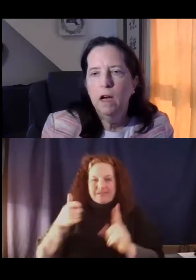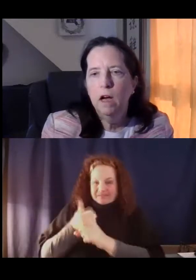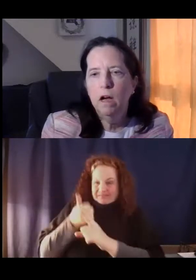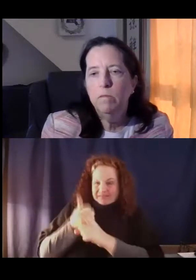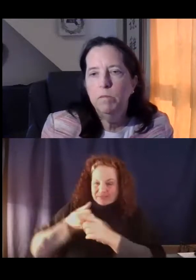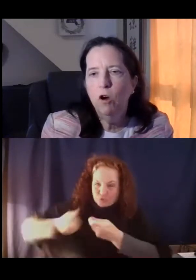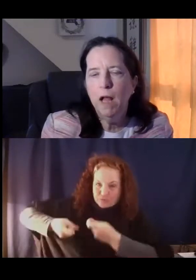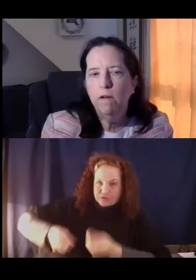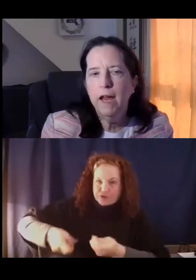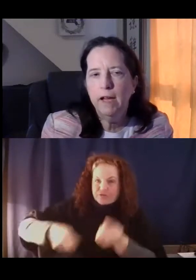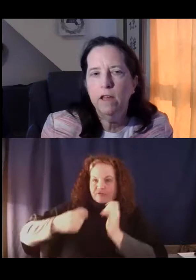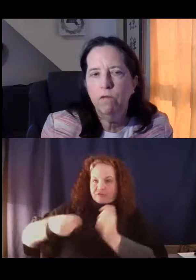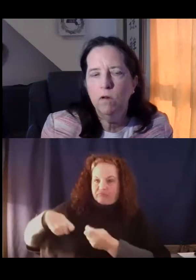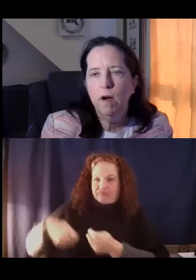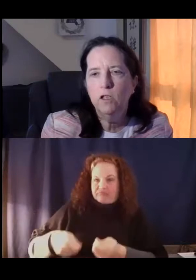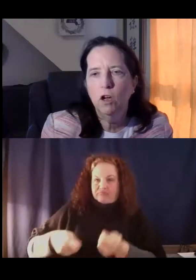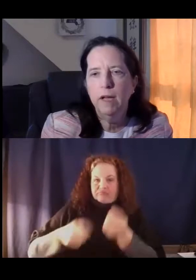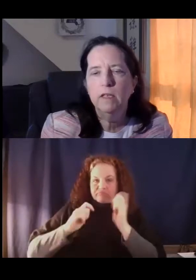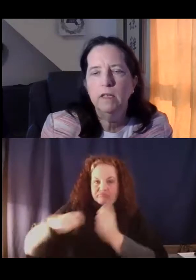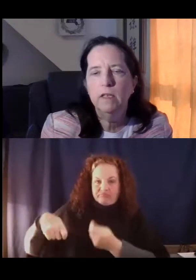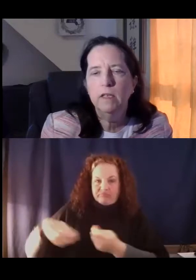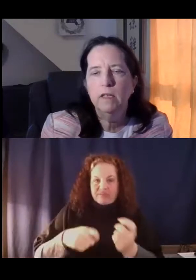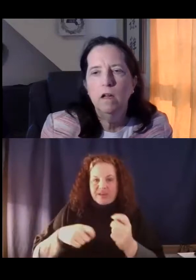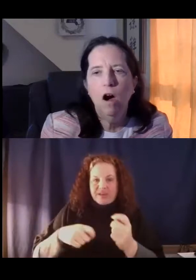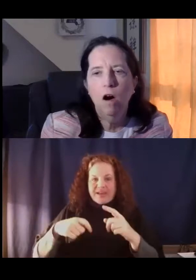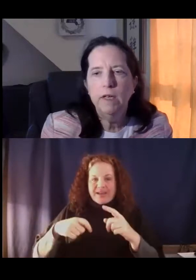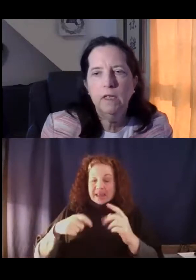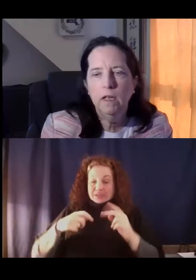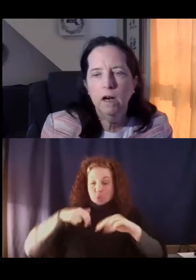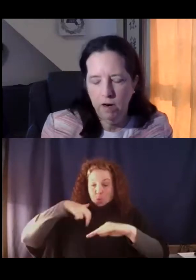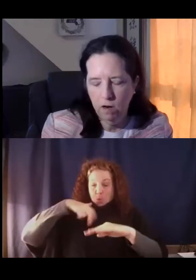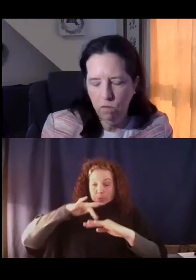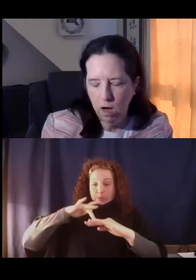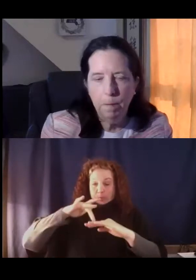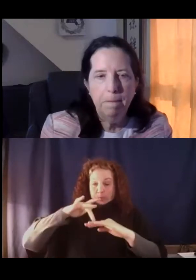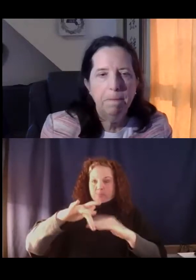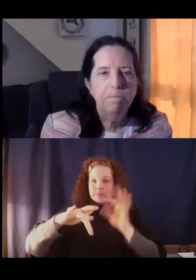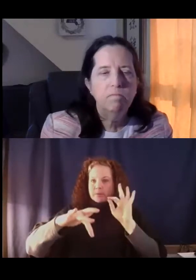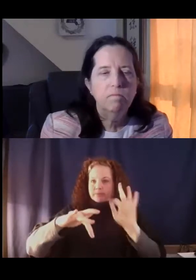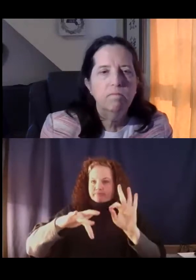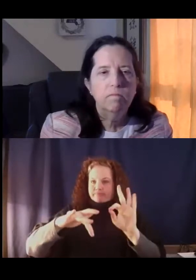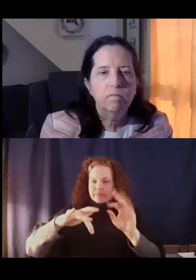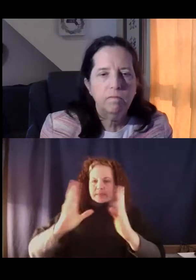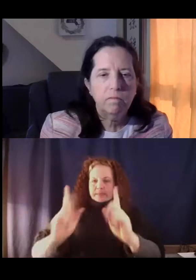and the snowplow can't get through it. So it is not always cleared very well.